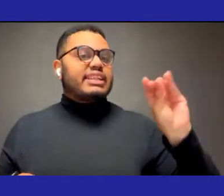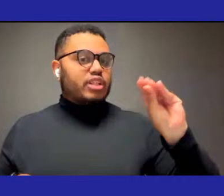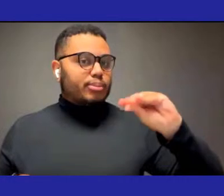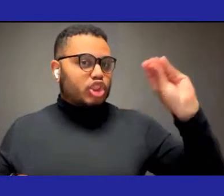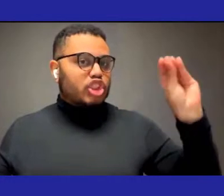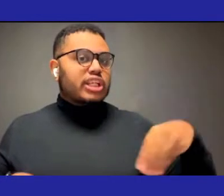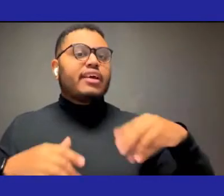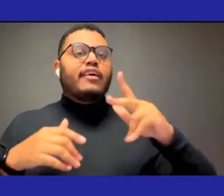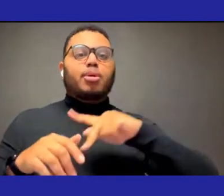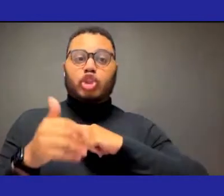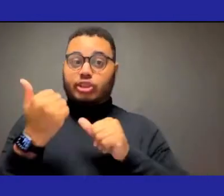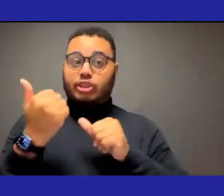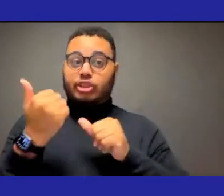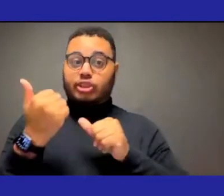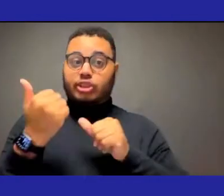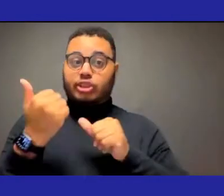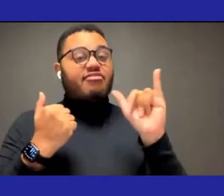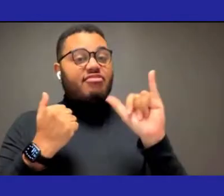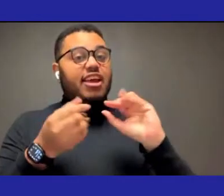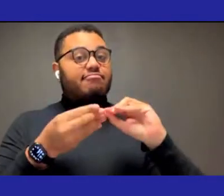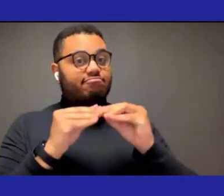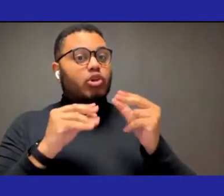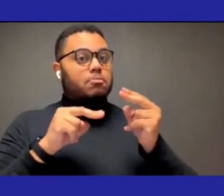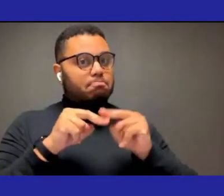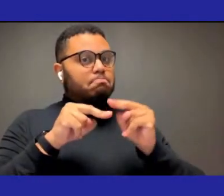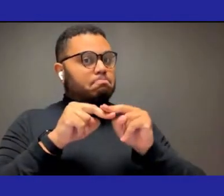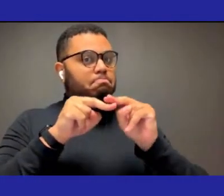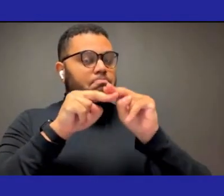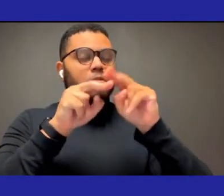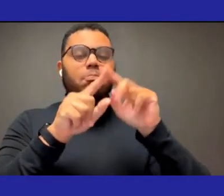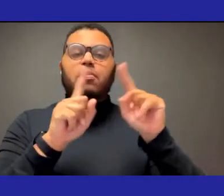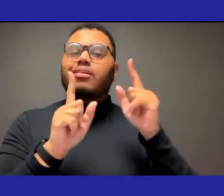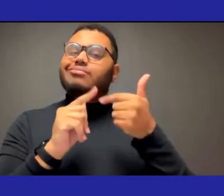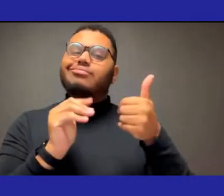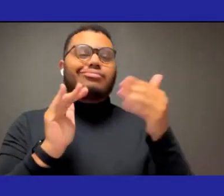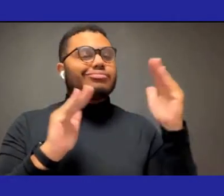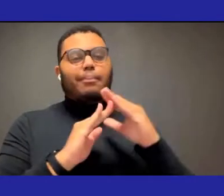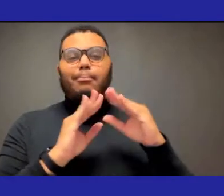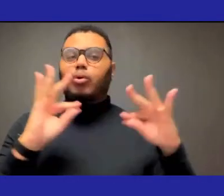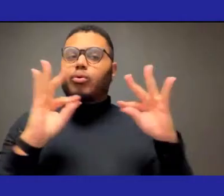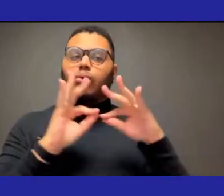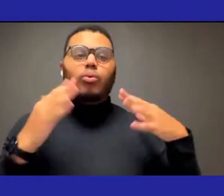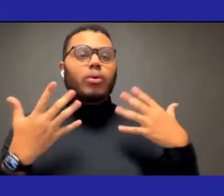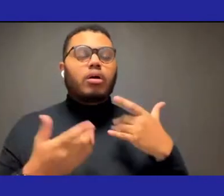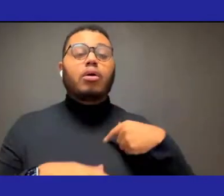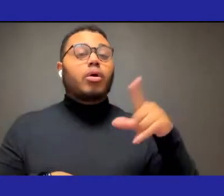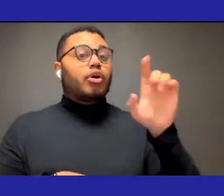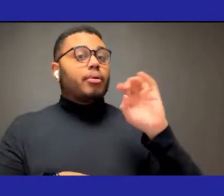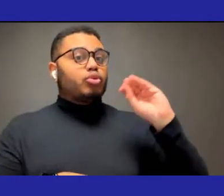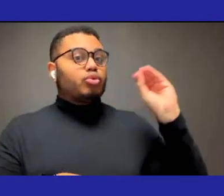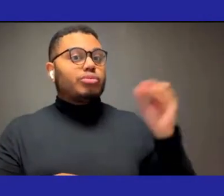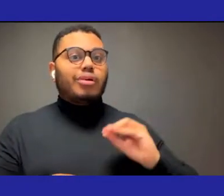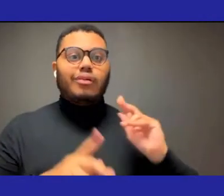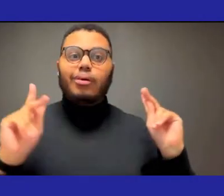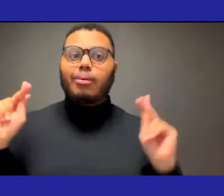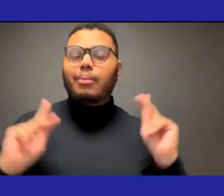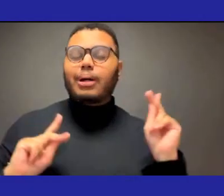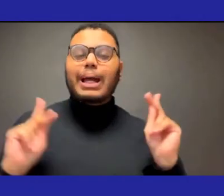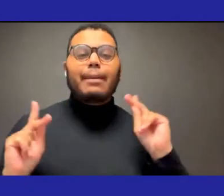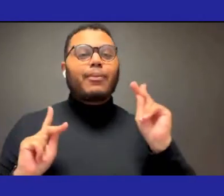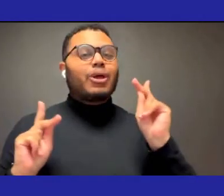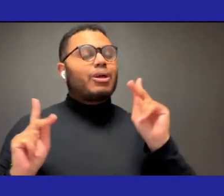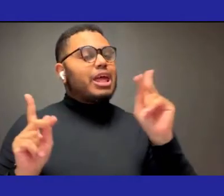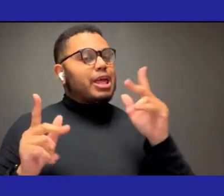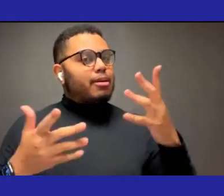and that figure is rising. But the most important fact is that 100% of the people who are receiving significant